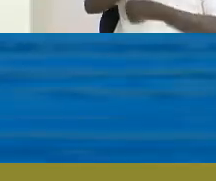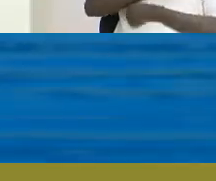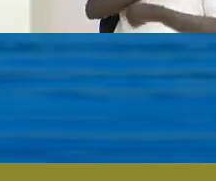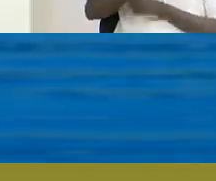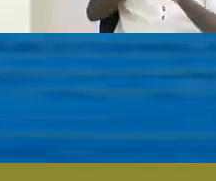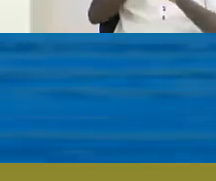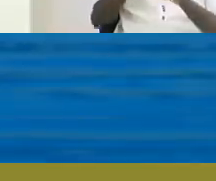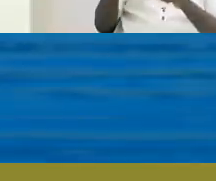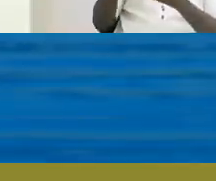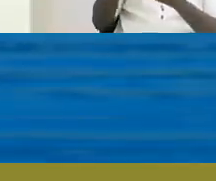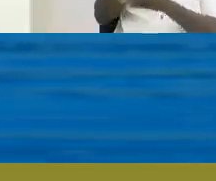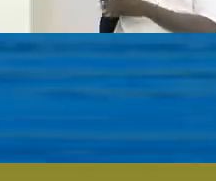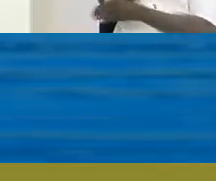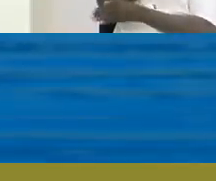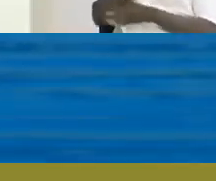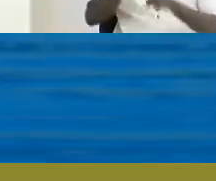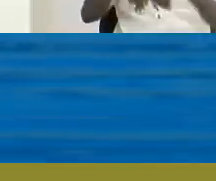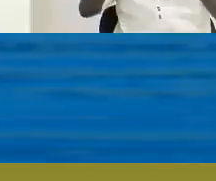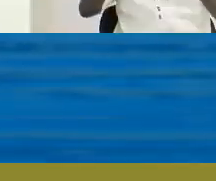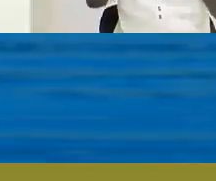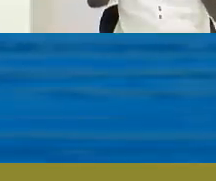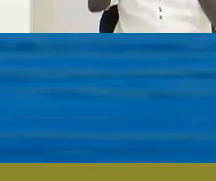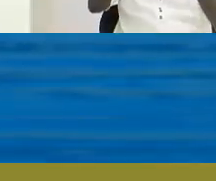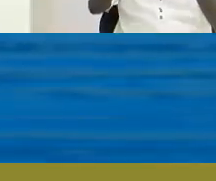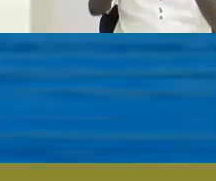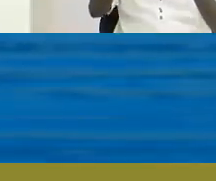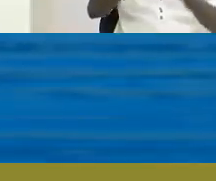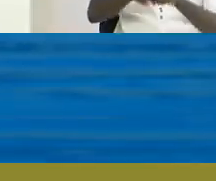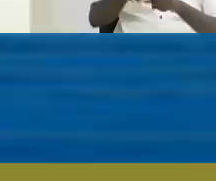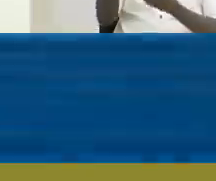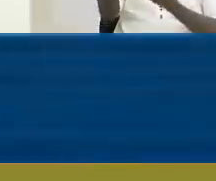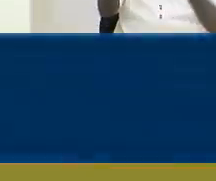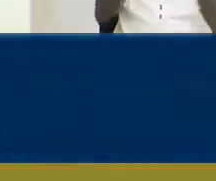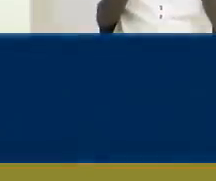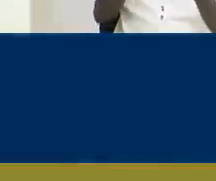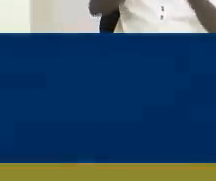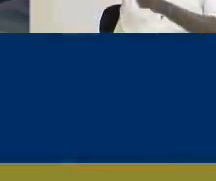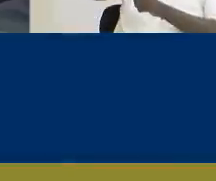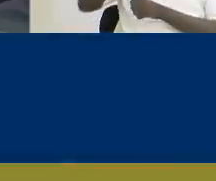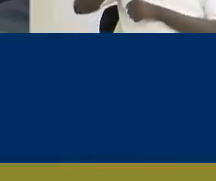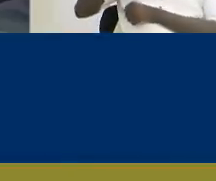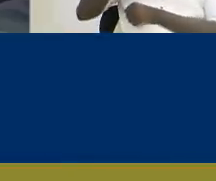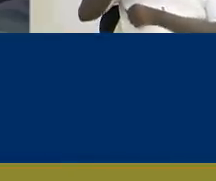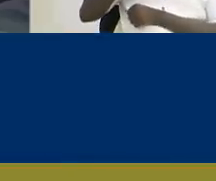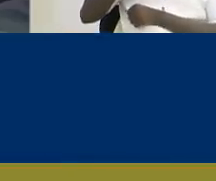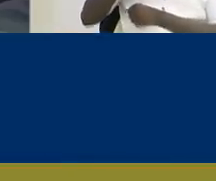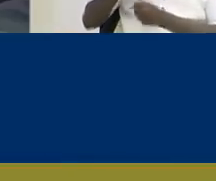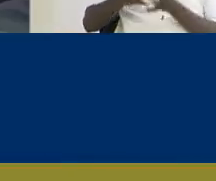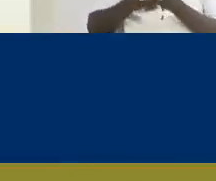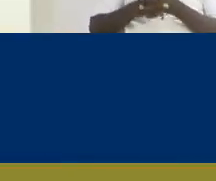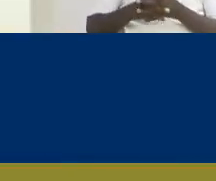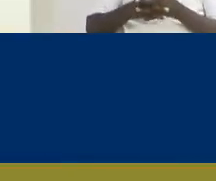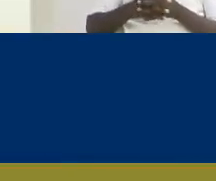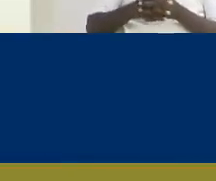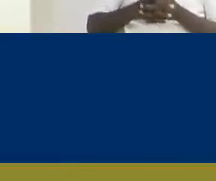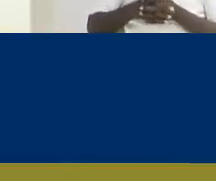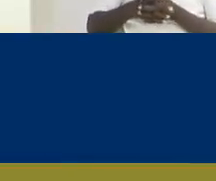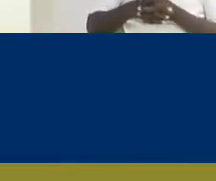averted by handing over the vehicle and the keys, wasn't it? But nonetheless,